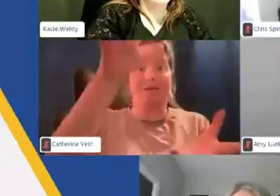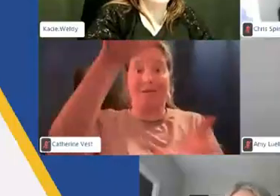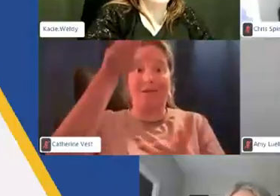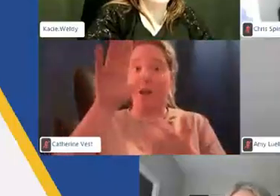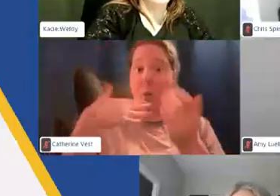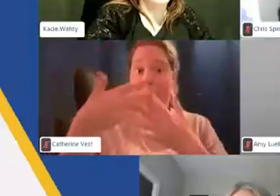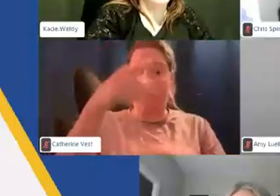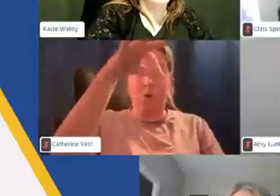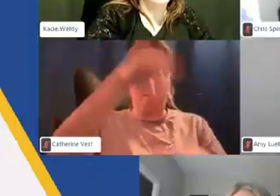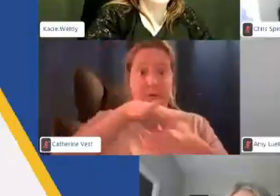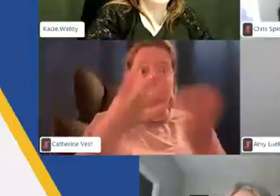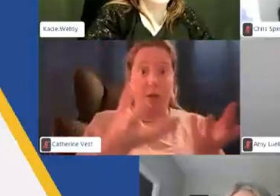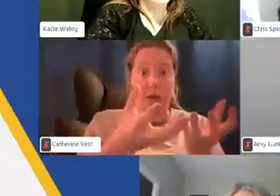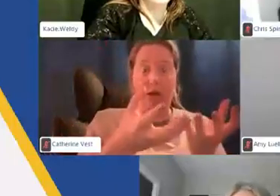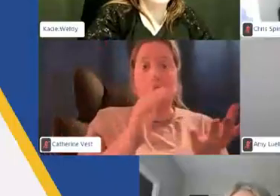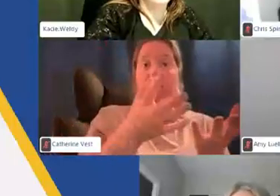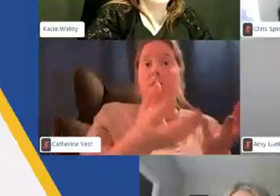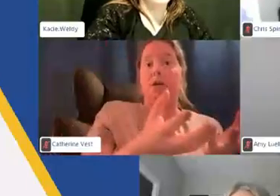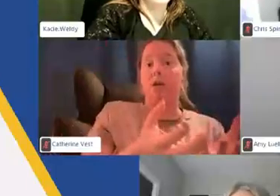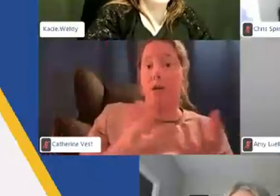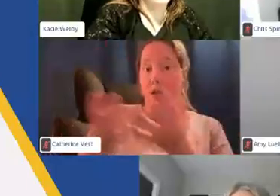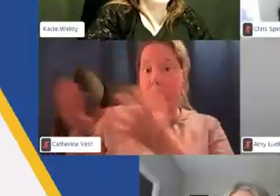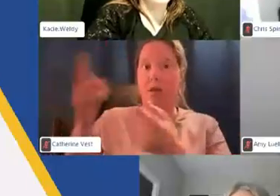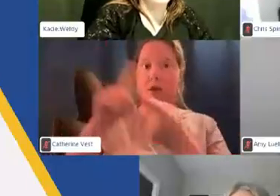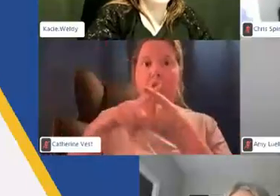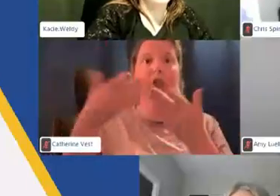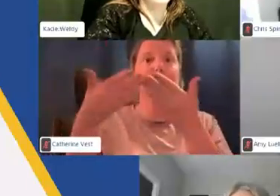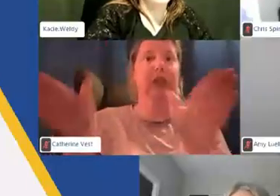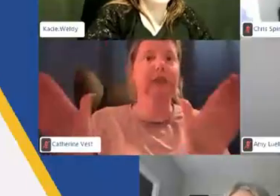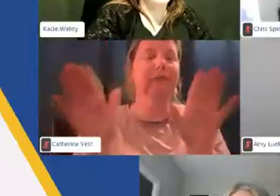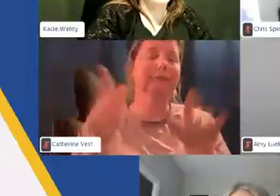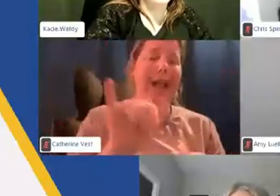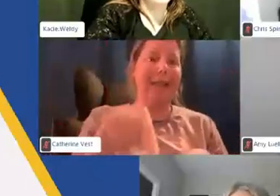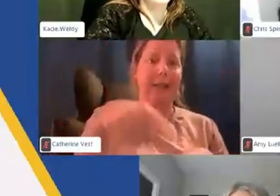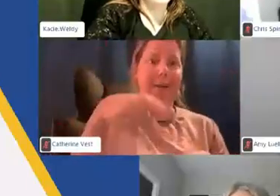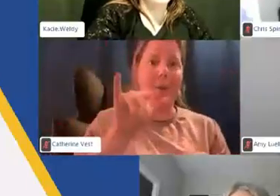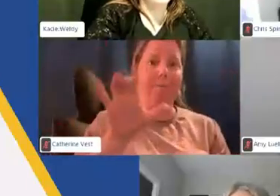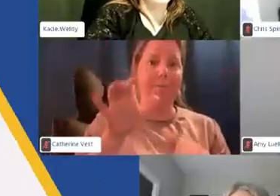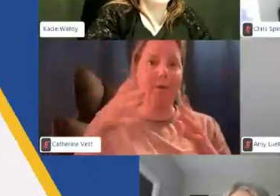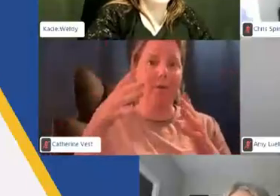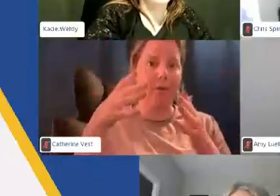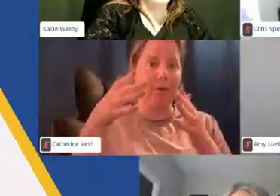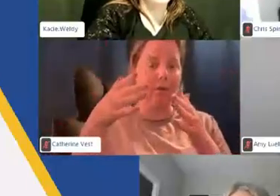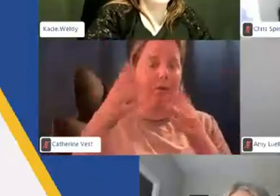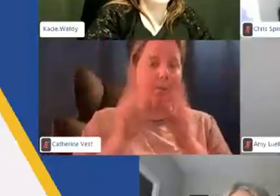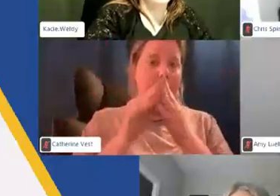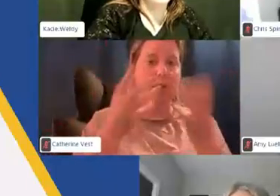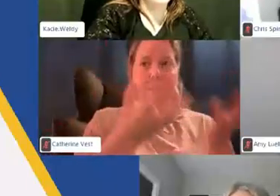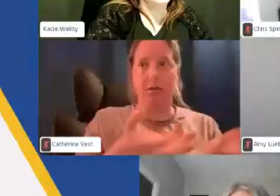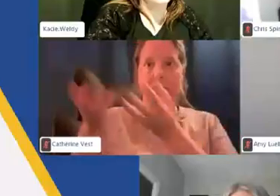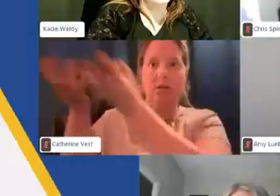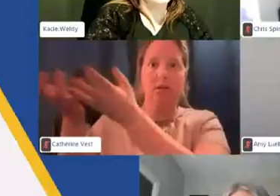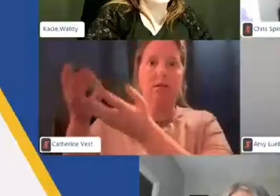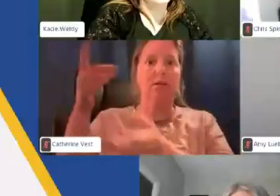accounting, like different reports, and all of that is voted there. And then we take that to the general